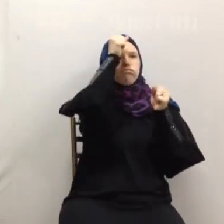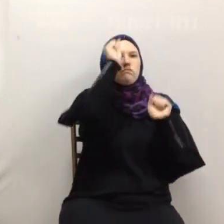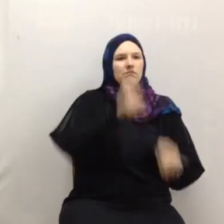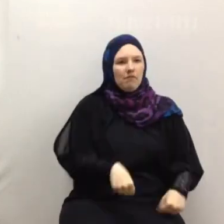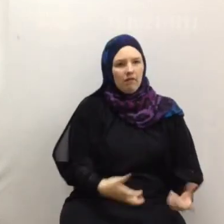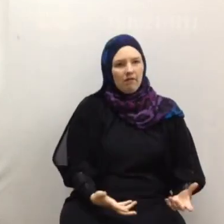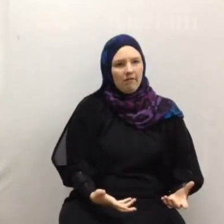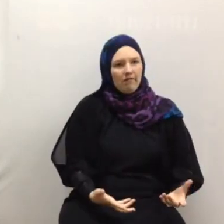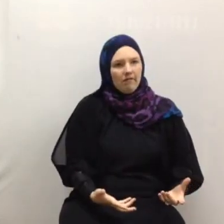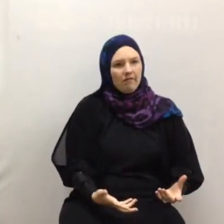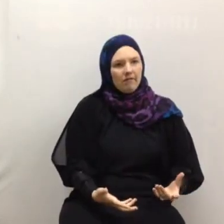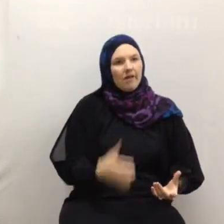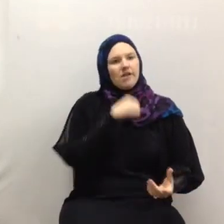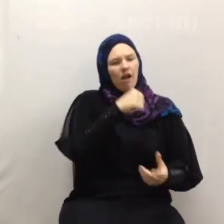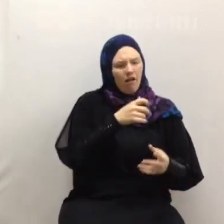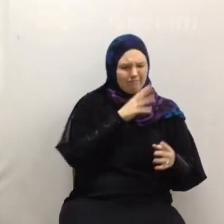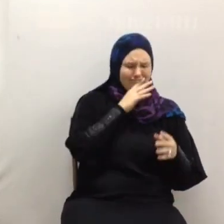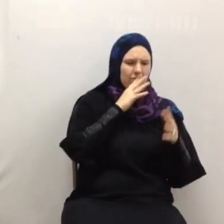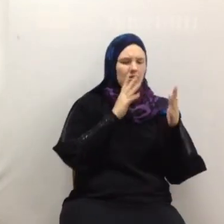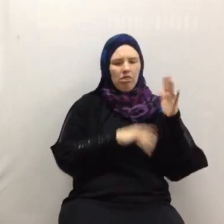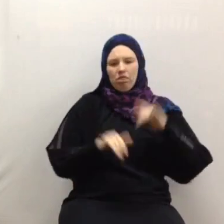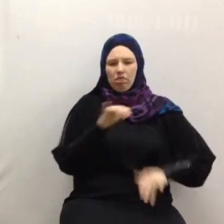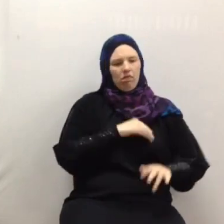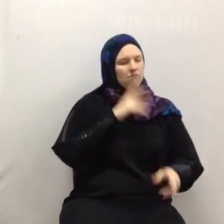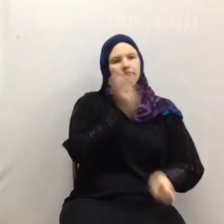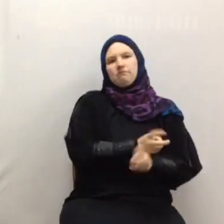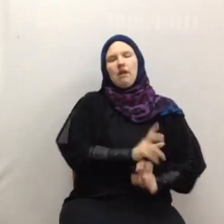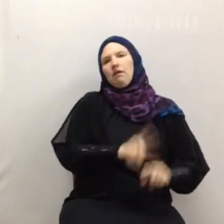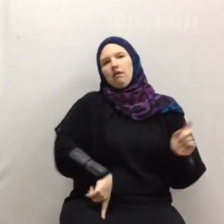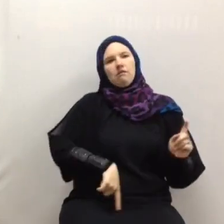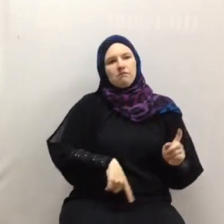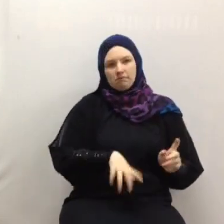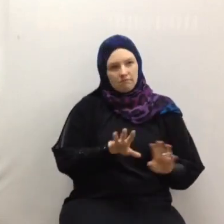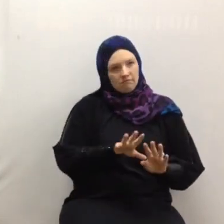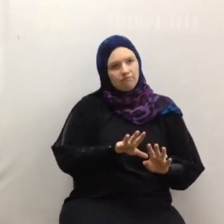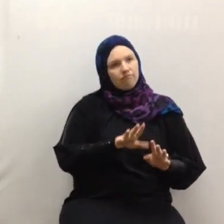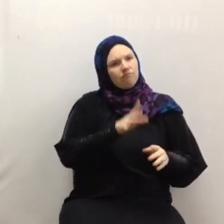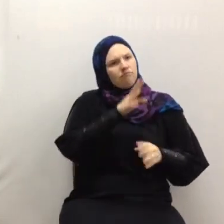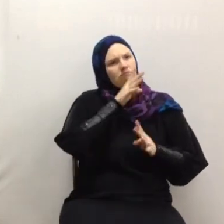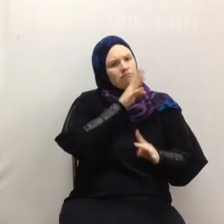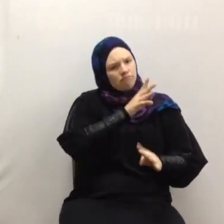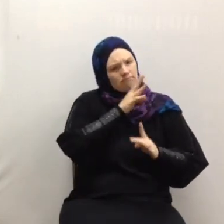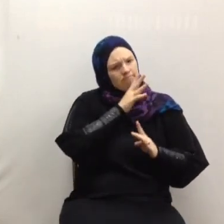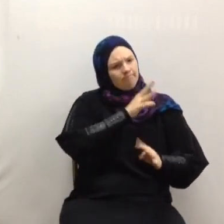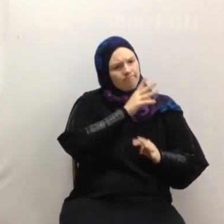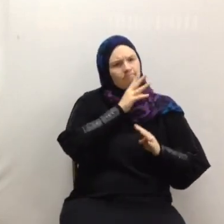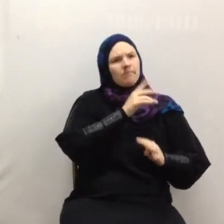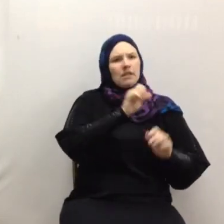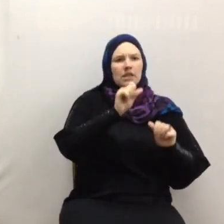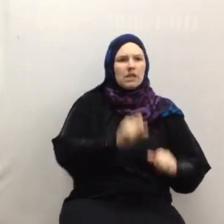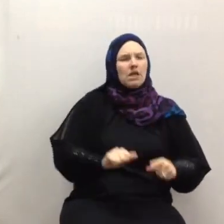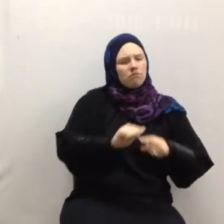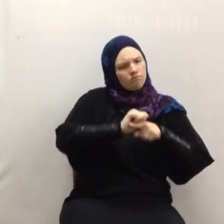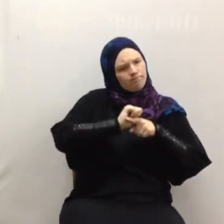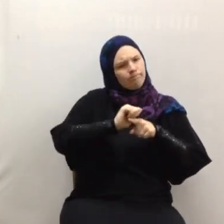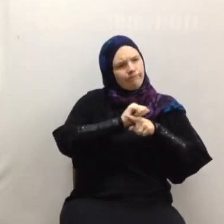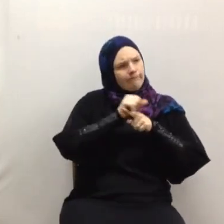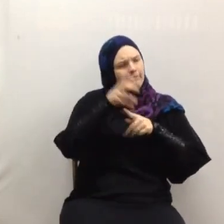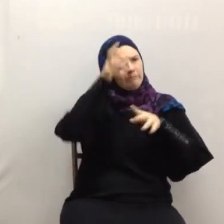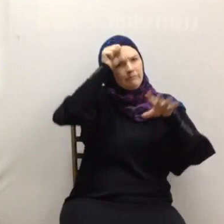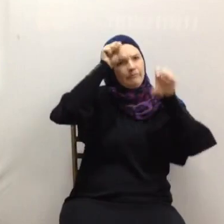said that it is on him to clear it, meaning for understanding, it means no one